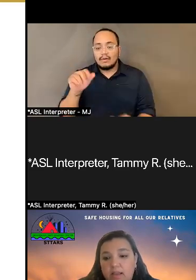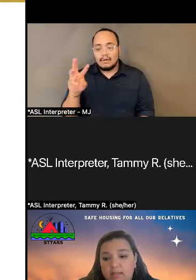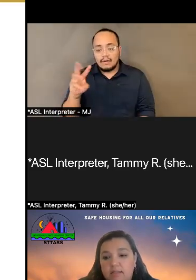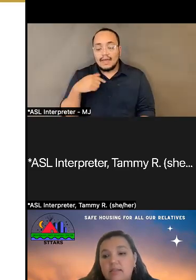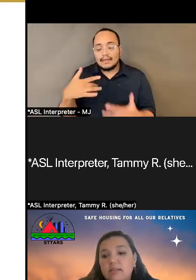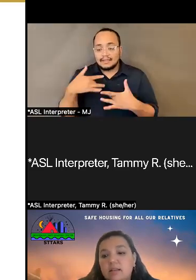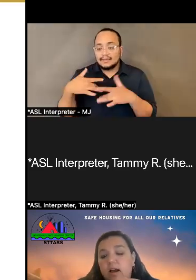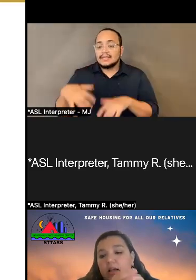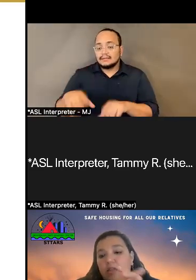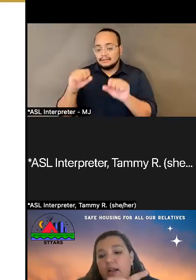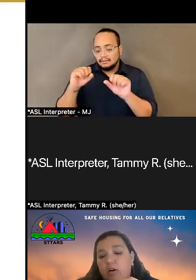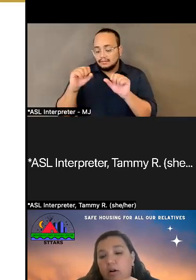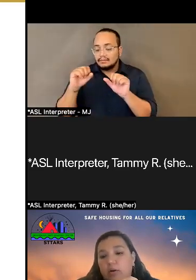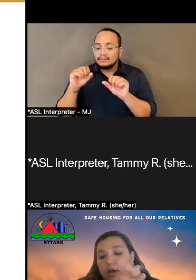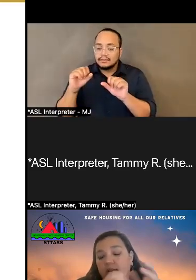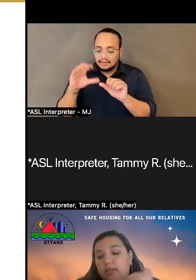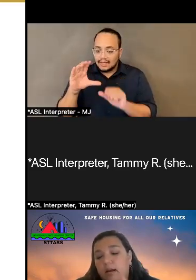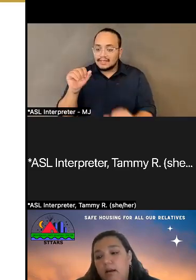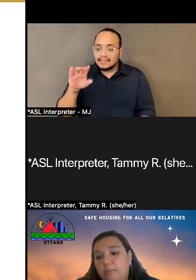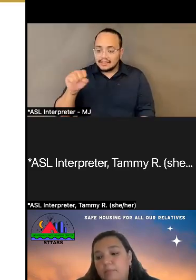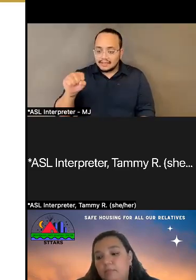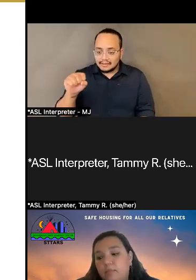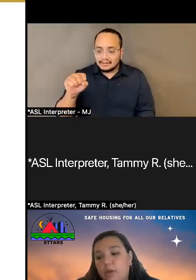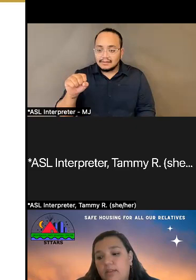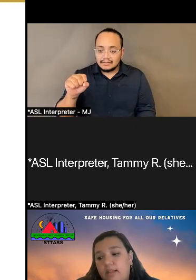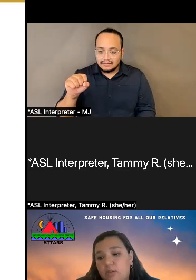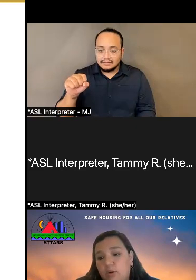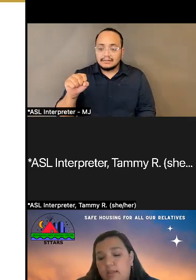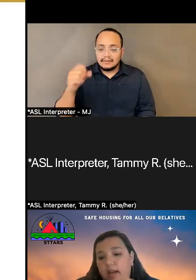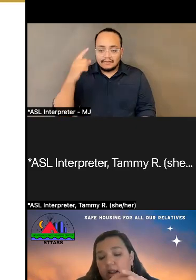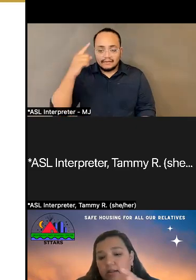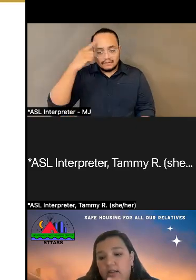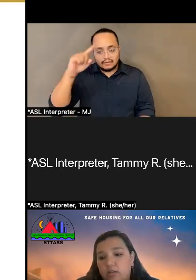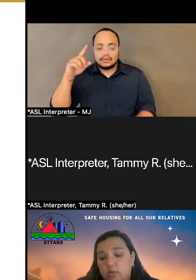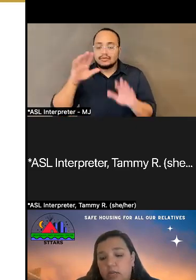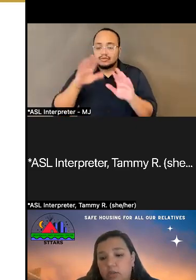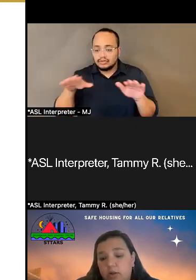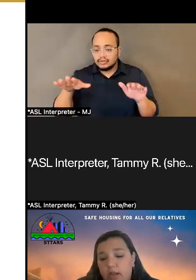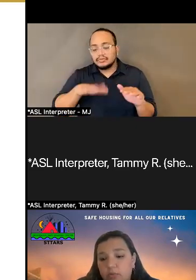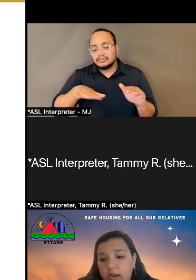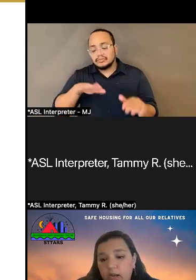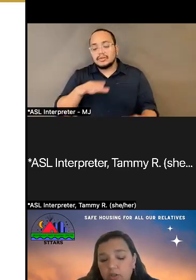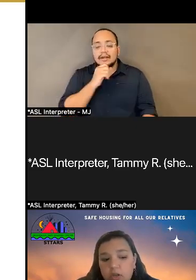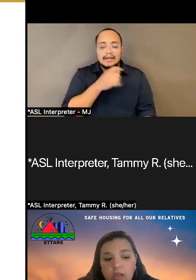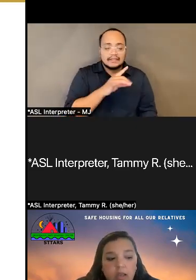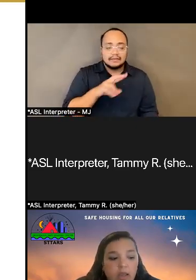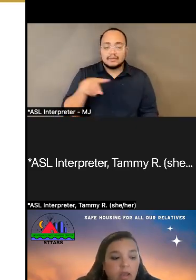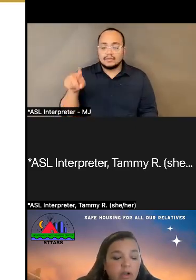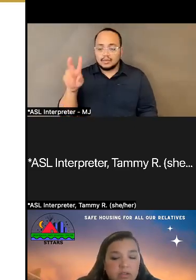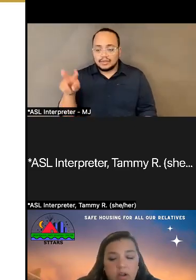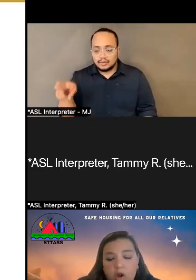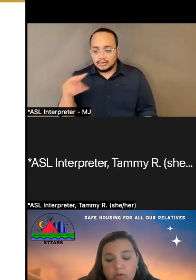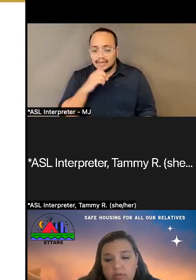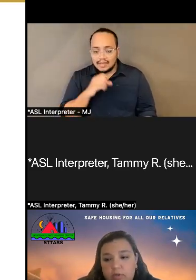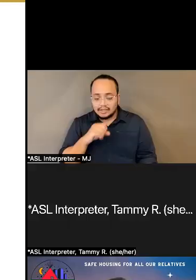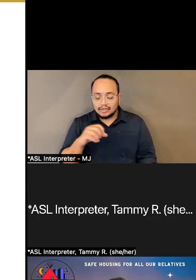on cases that are with kids who are in that 18 to 22 age range. There's